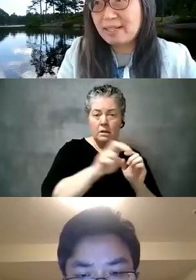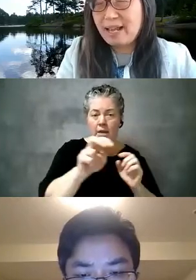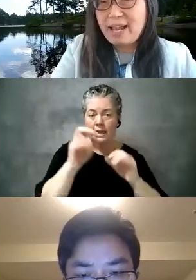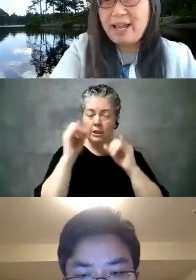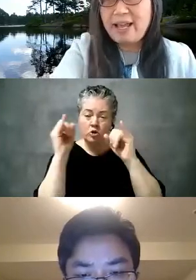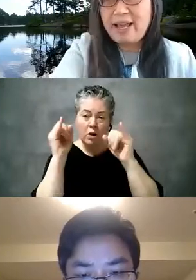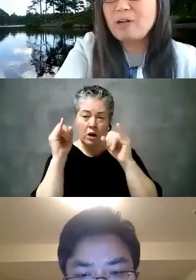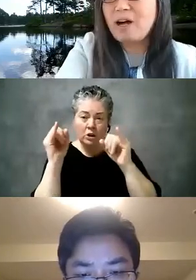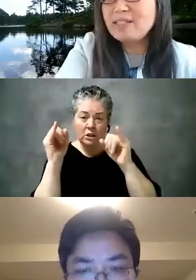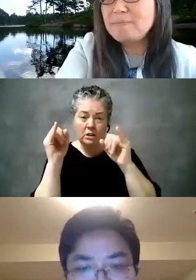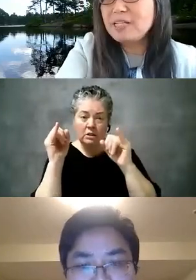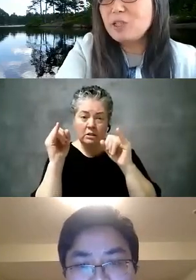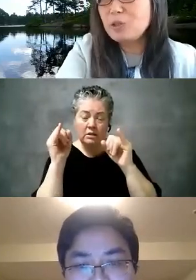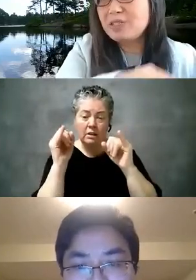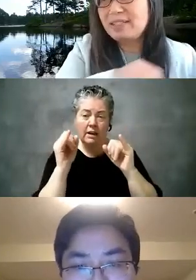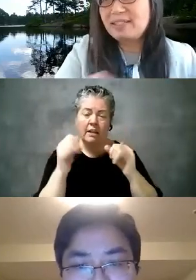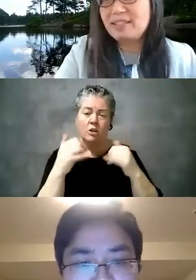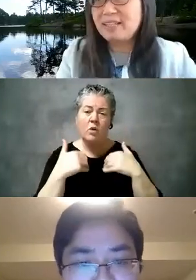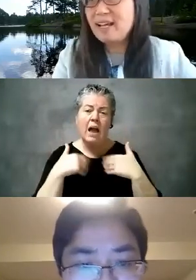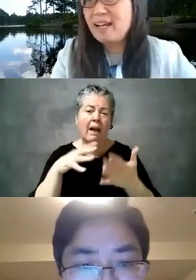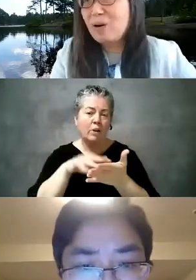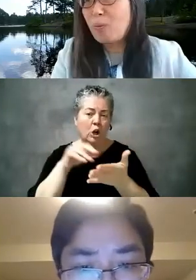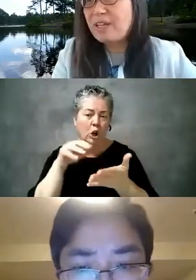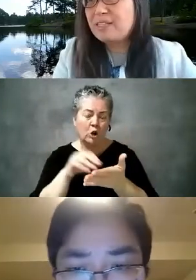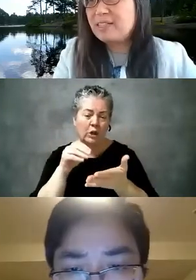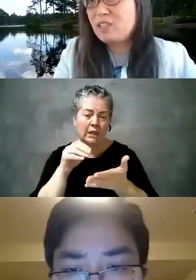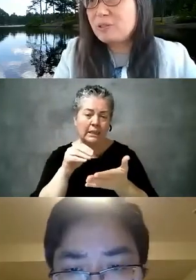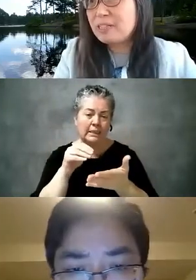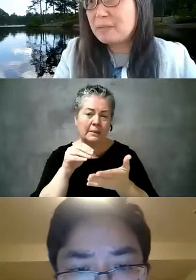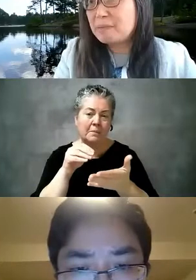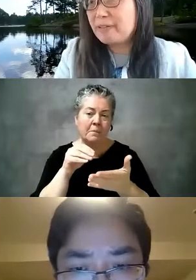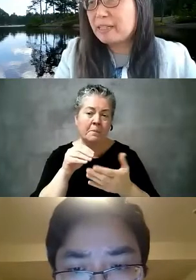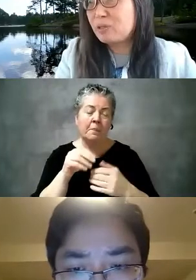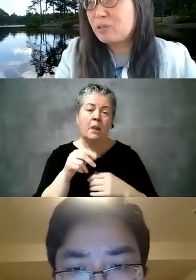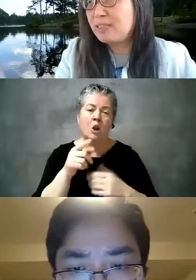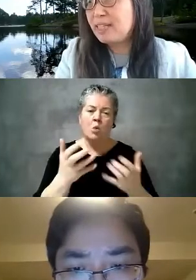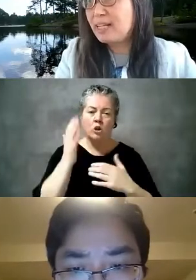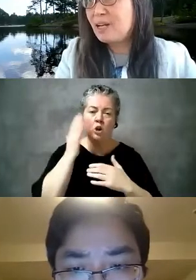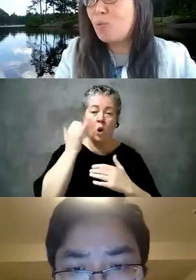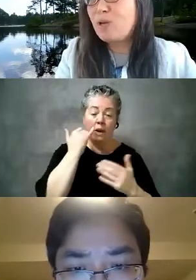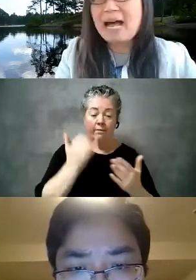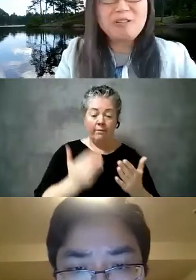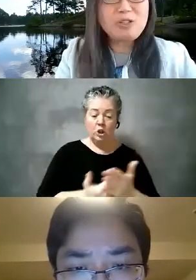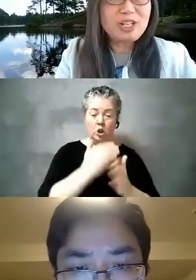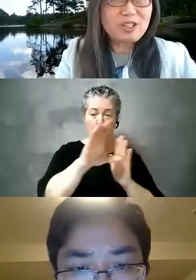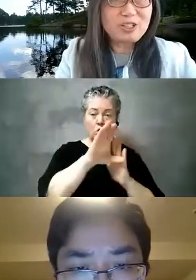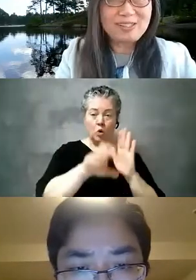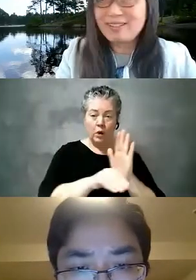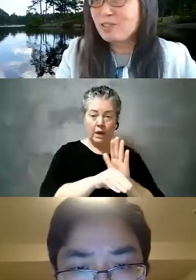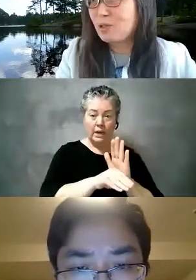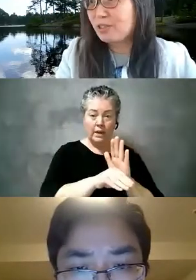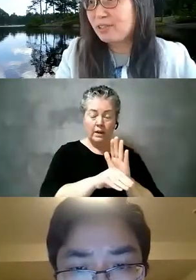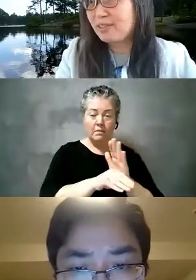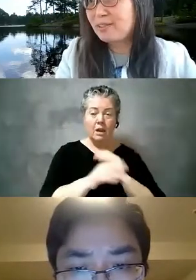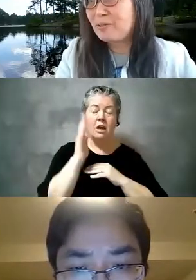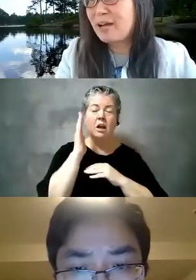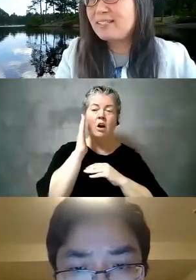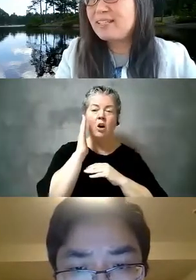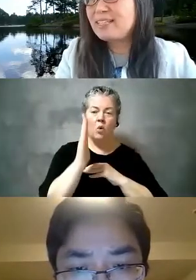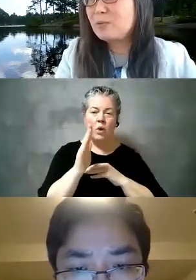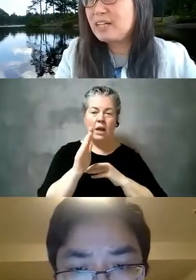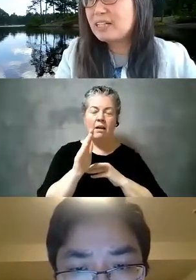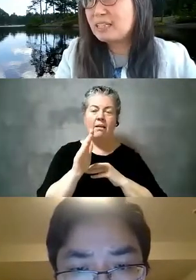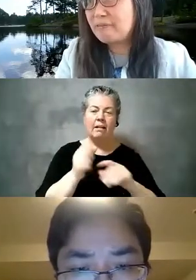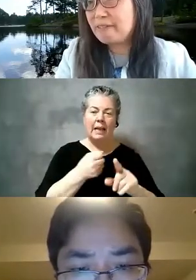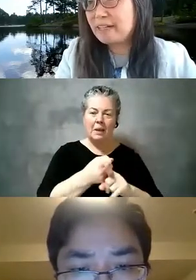instruction? And you will also be interested in whether the new curriculum affects student learning without changing instruction, right?